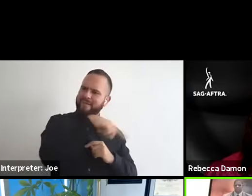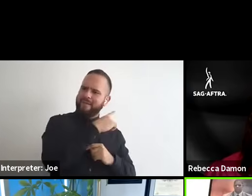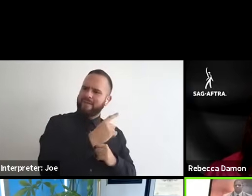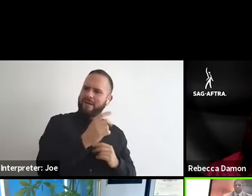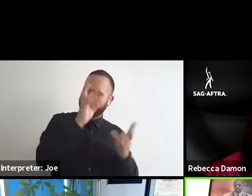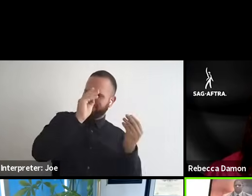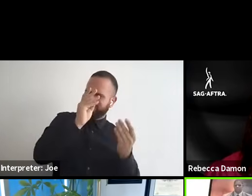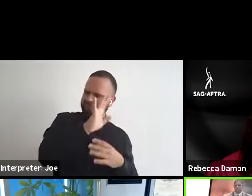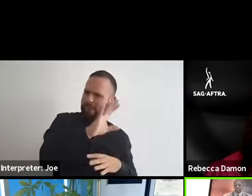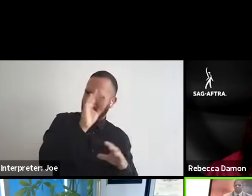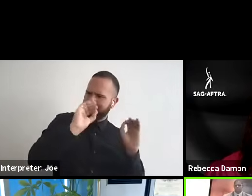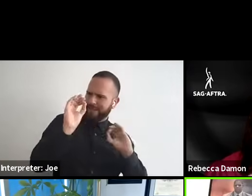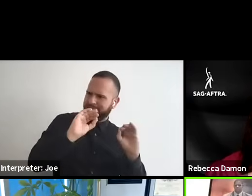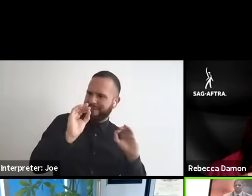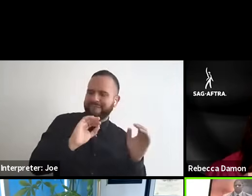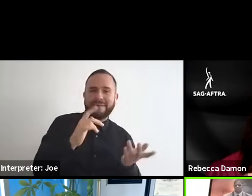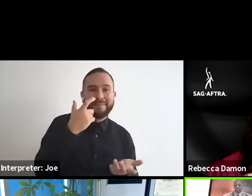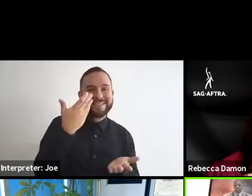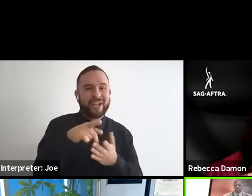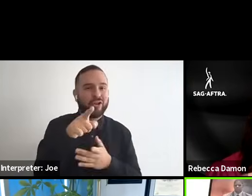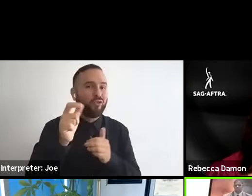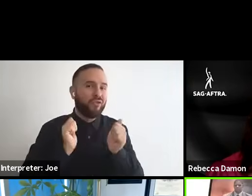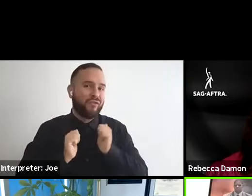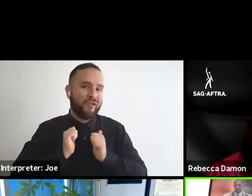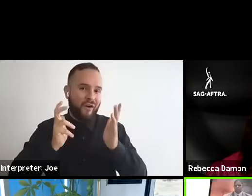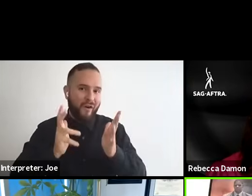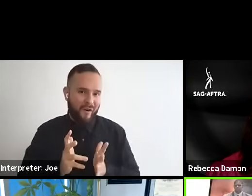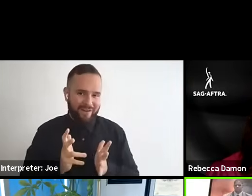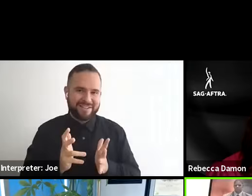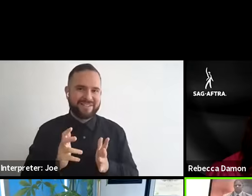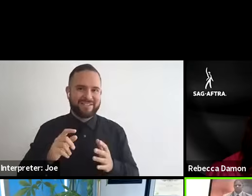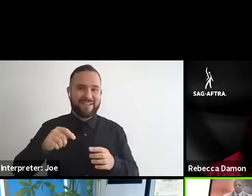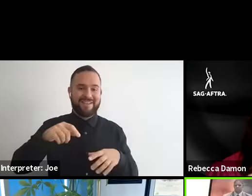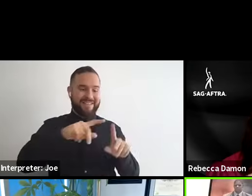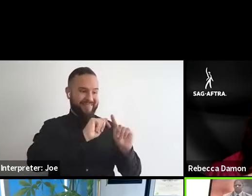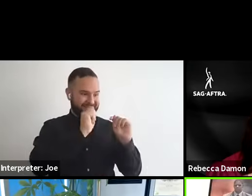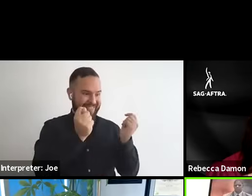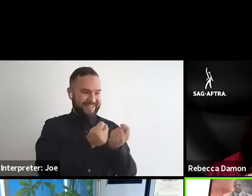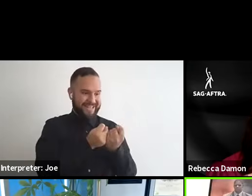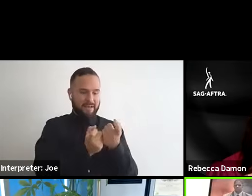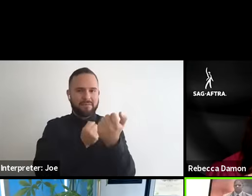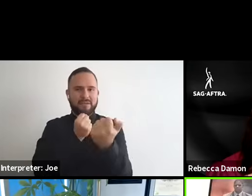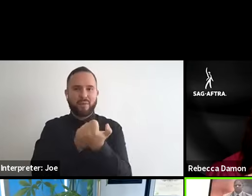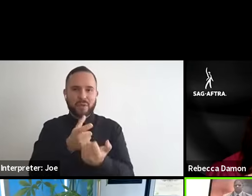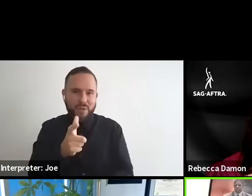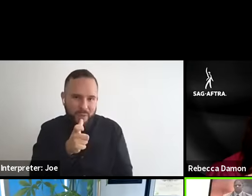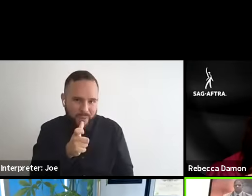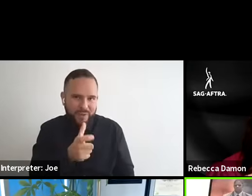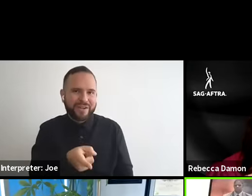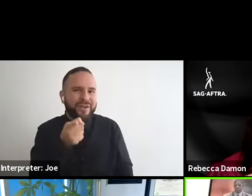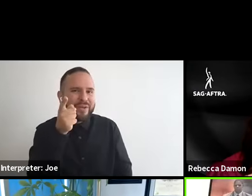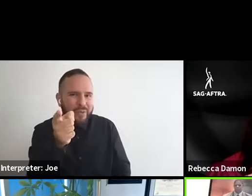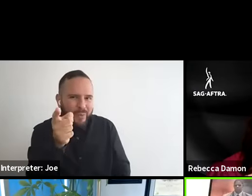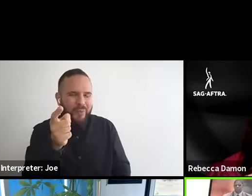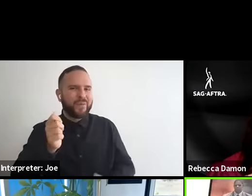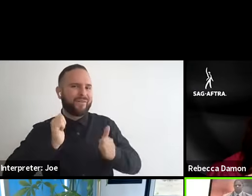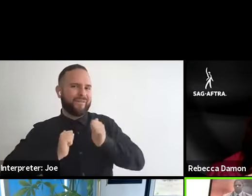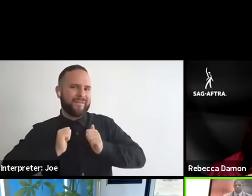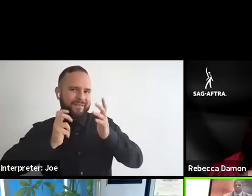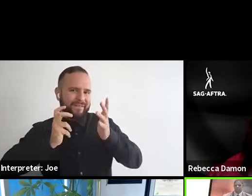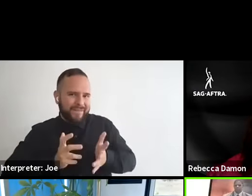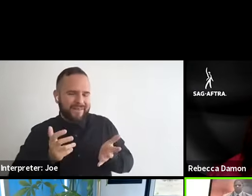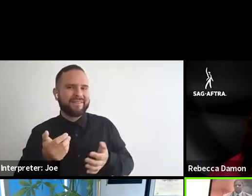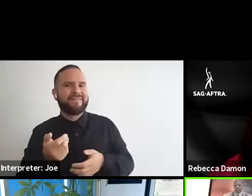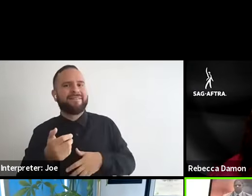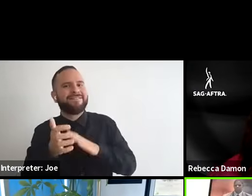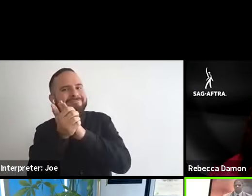You know, we're at the end of the day, all servicing you. So when you can also appropriately tell the team what you need, and